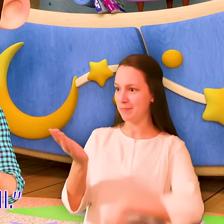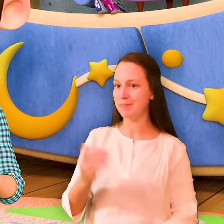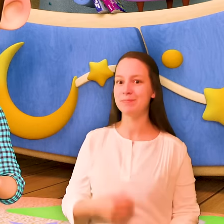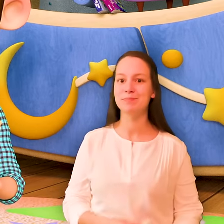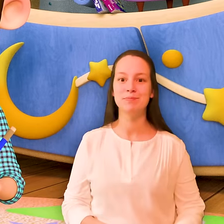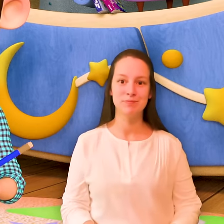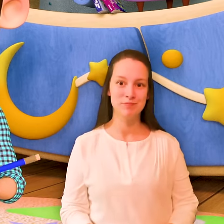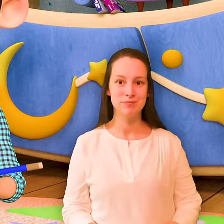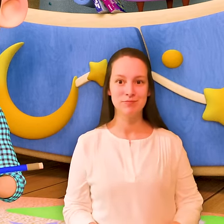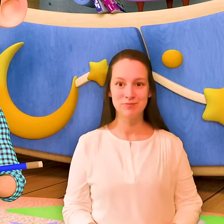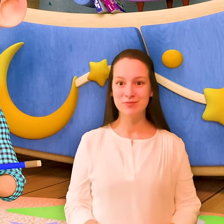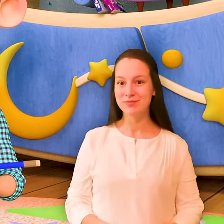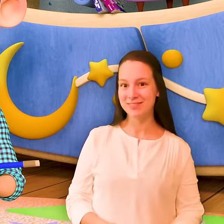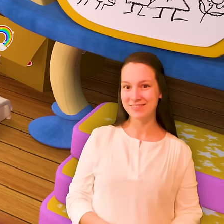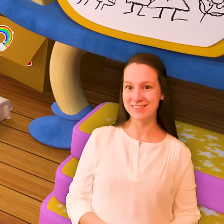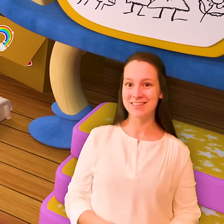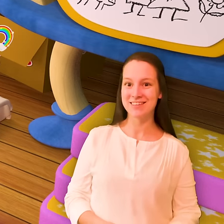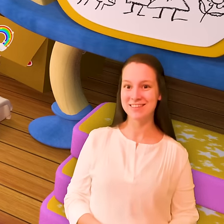bill bill